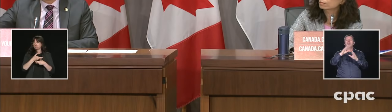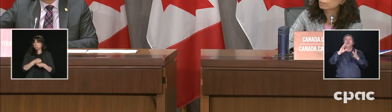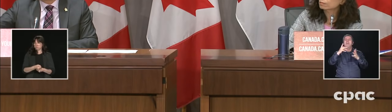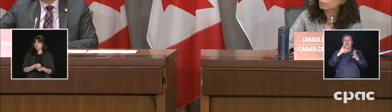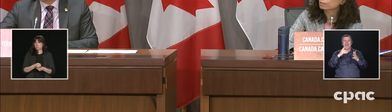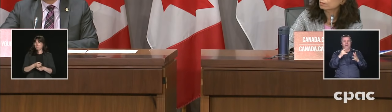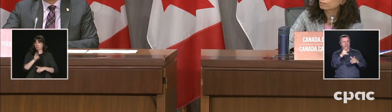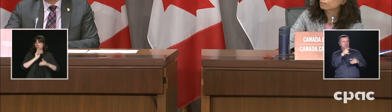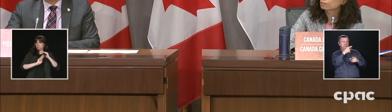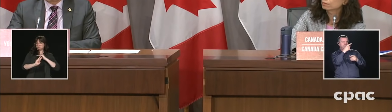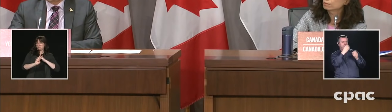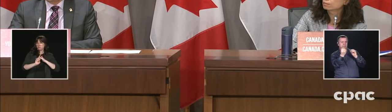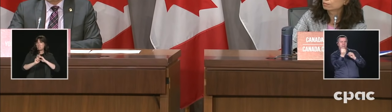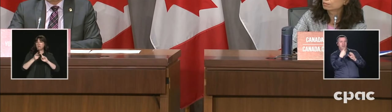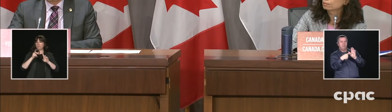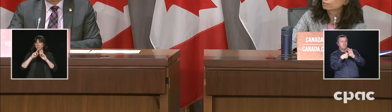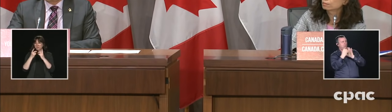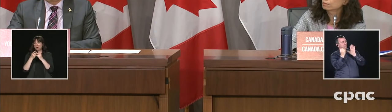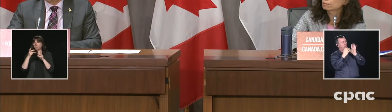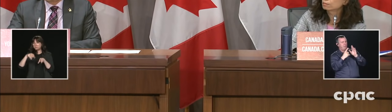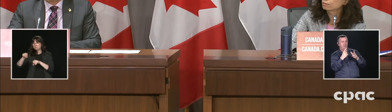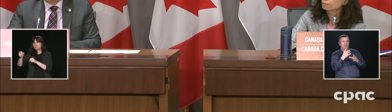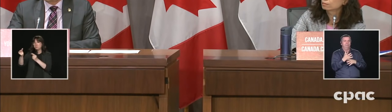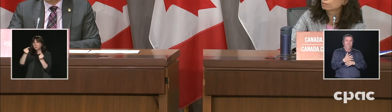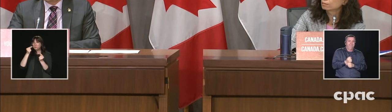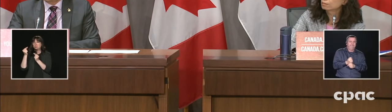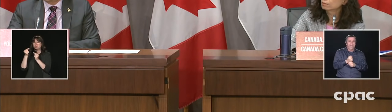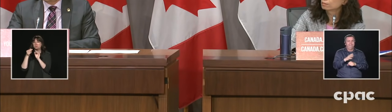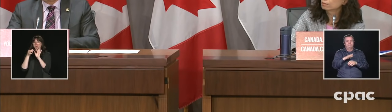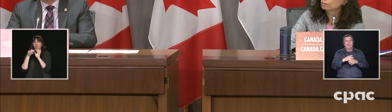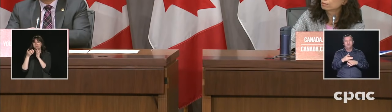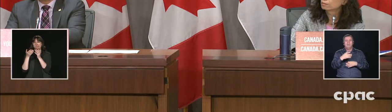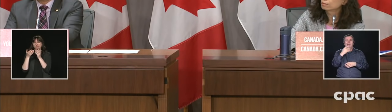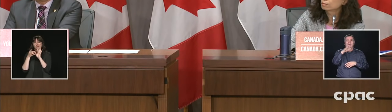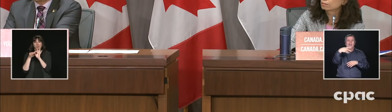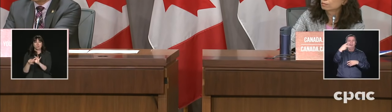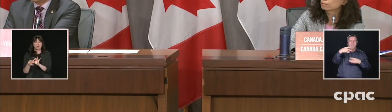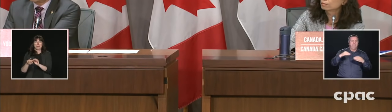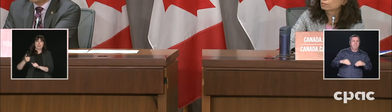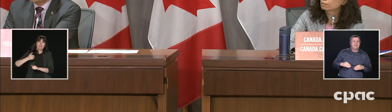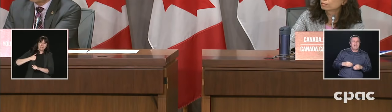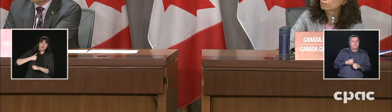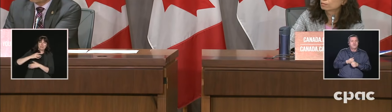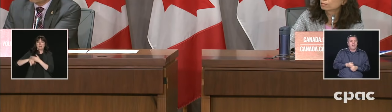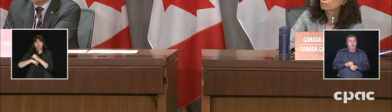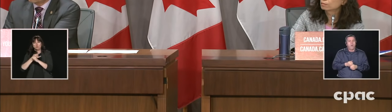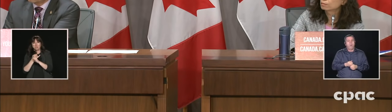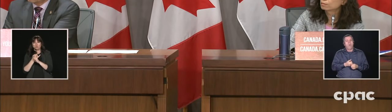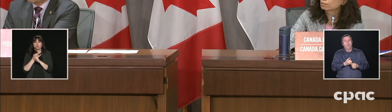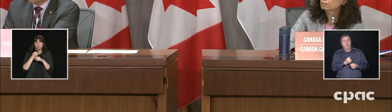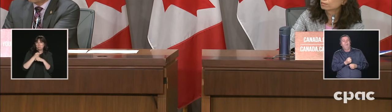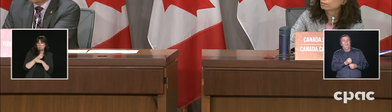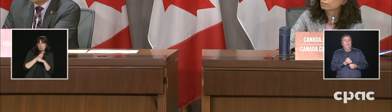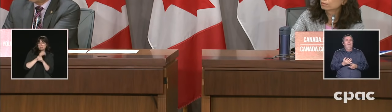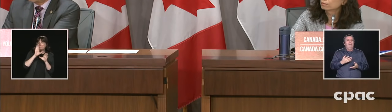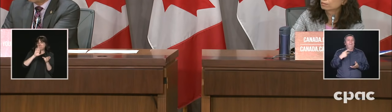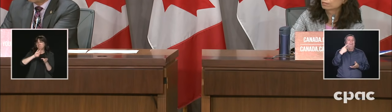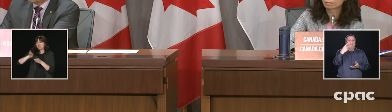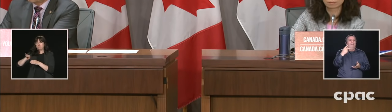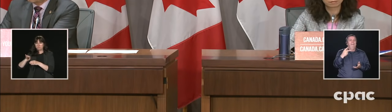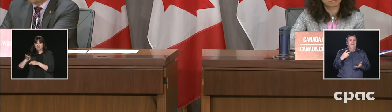department has done based on a bunch of different Canadian and international experts you've consulted. Is that correct? And if it